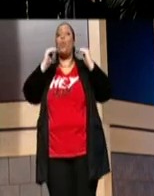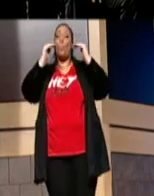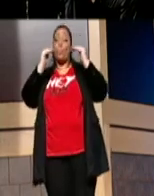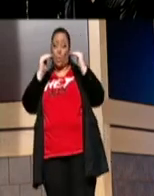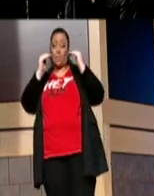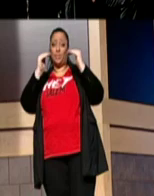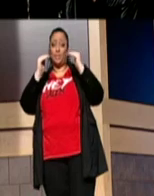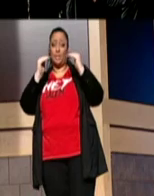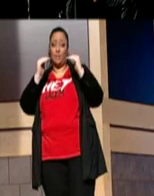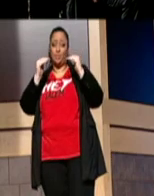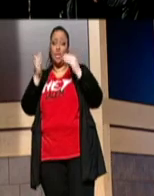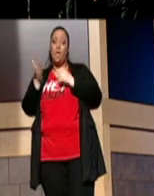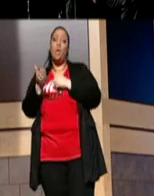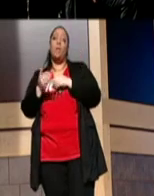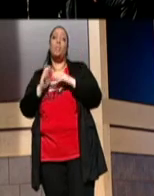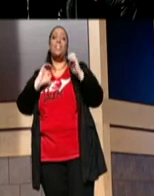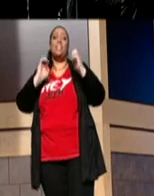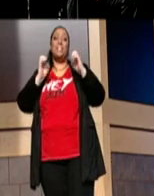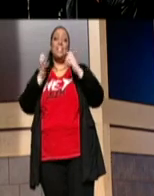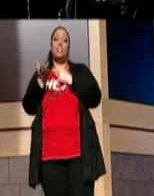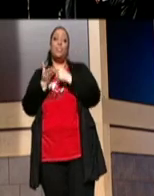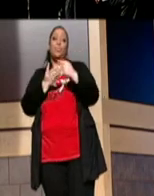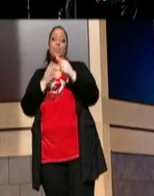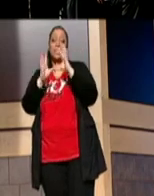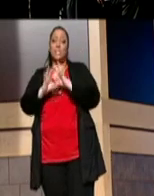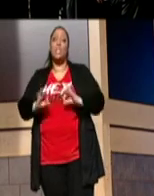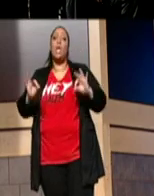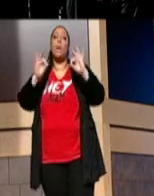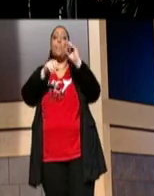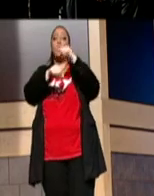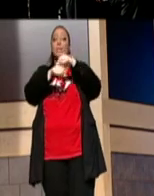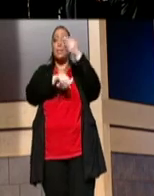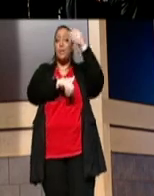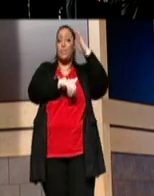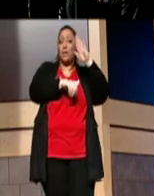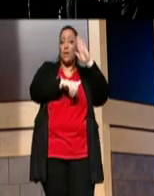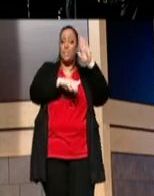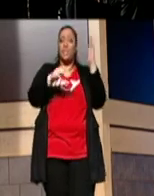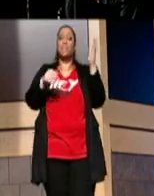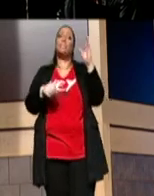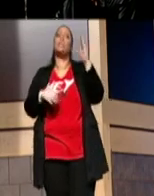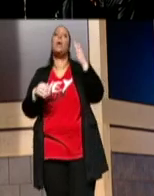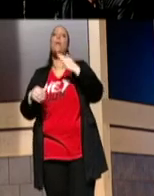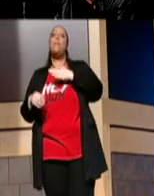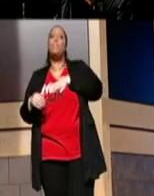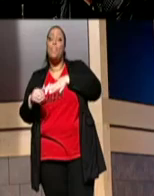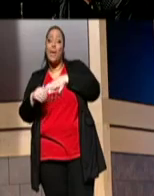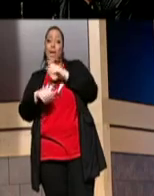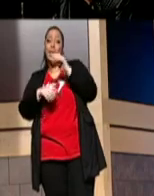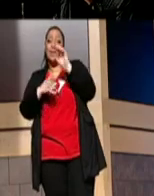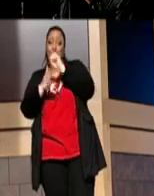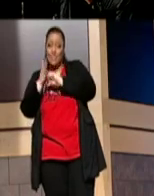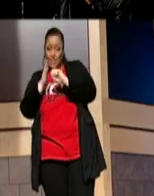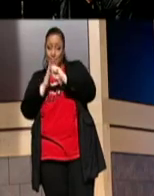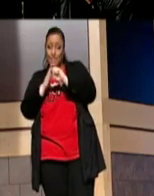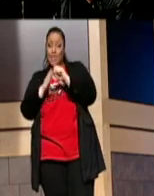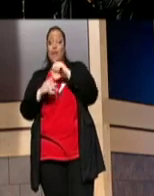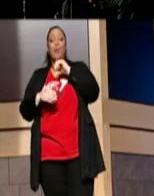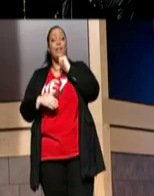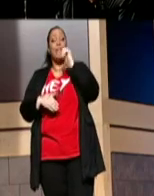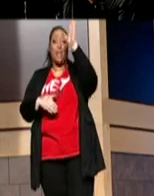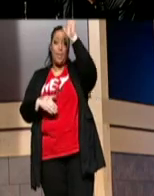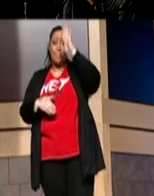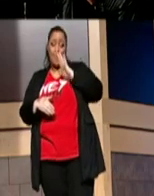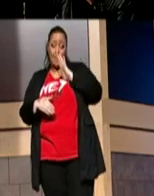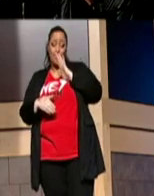Week. Because this is a very important time to God. God says this is my season, not man's, not the church's. This is my feast,